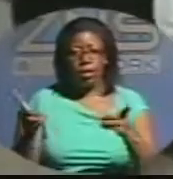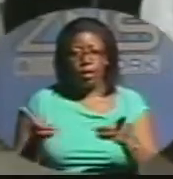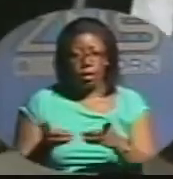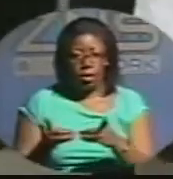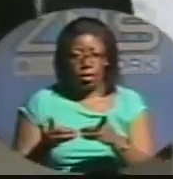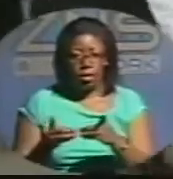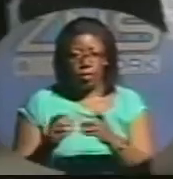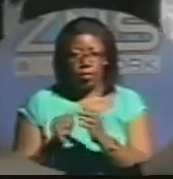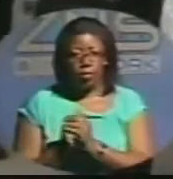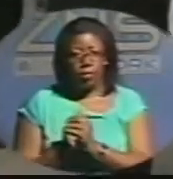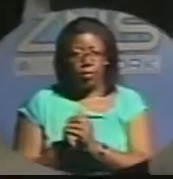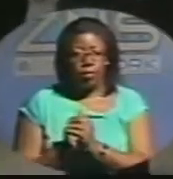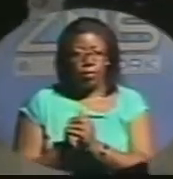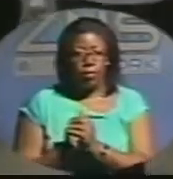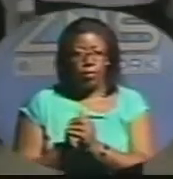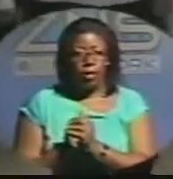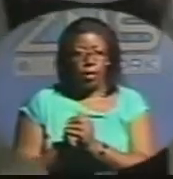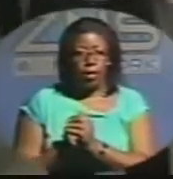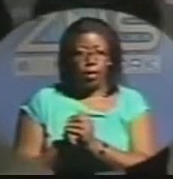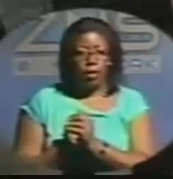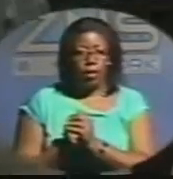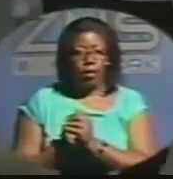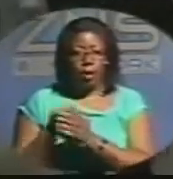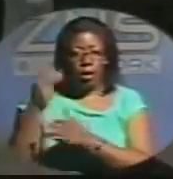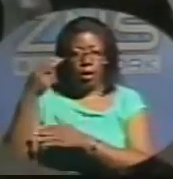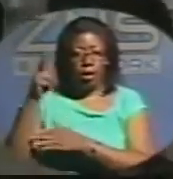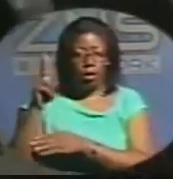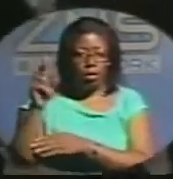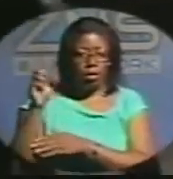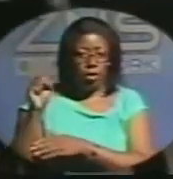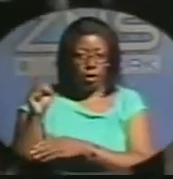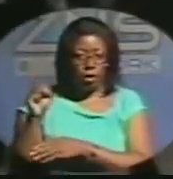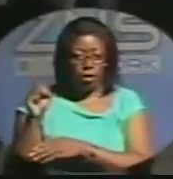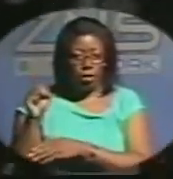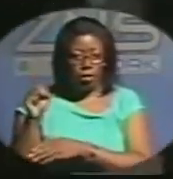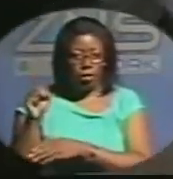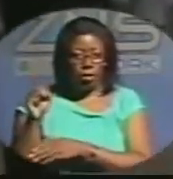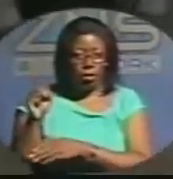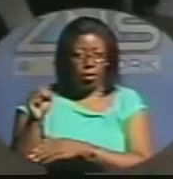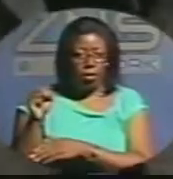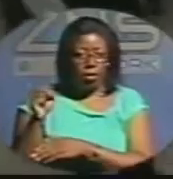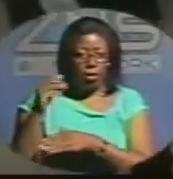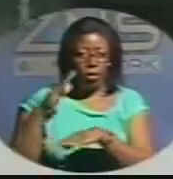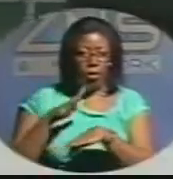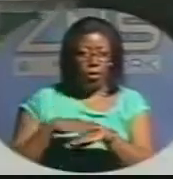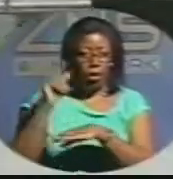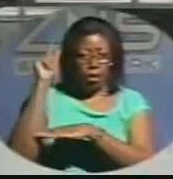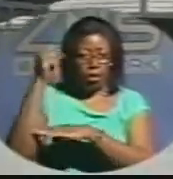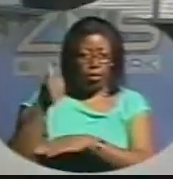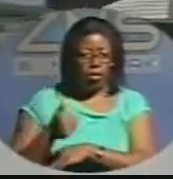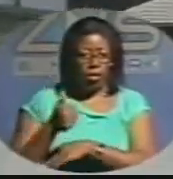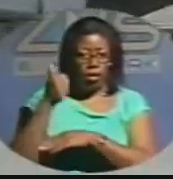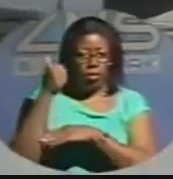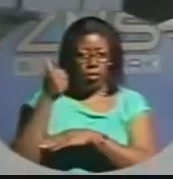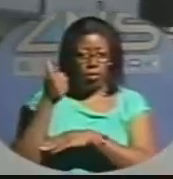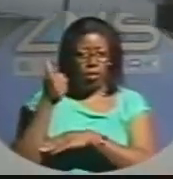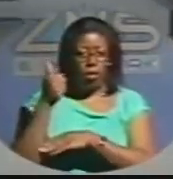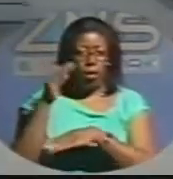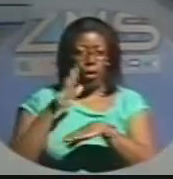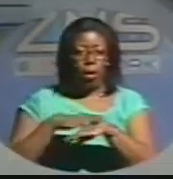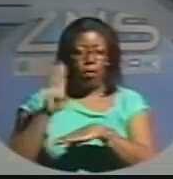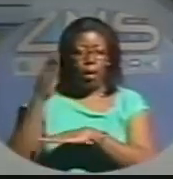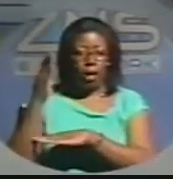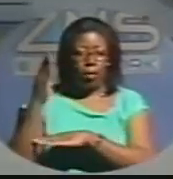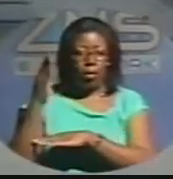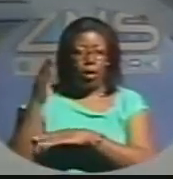Chinese Ambassador His Excellency Hugh Shan accompanied Sir Arthur and Lady Foulkes on the guided tour of the $2 billion Baha Mar Project.